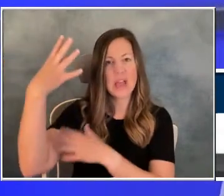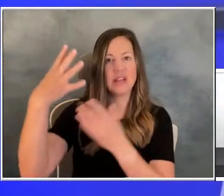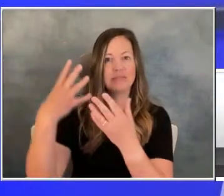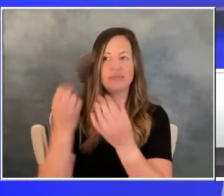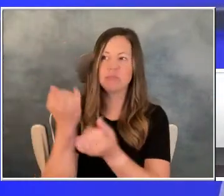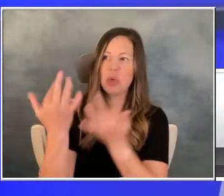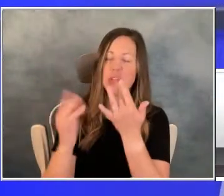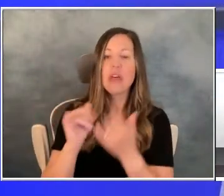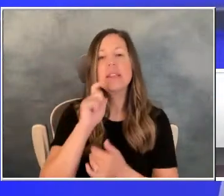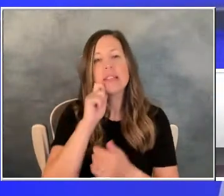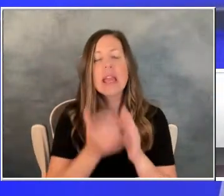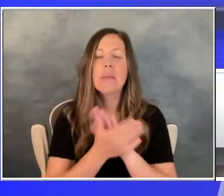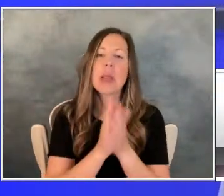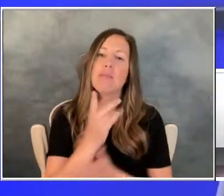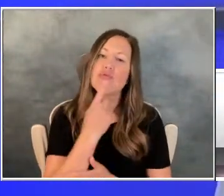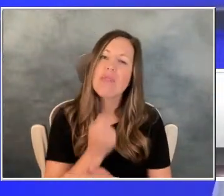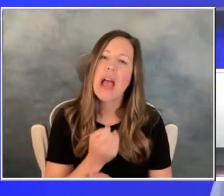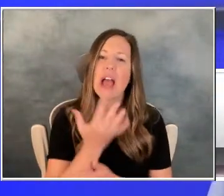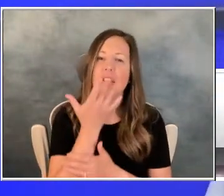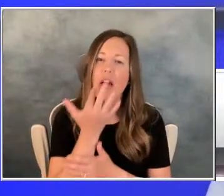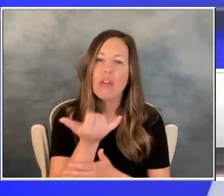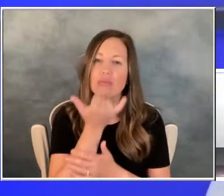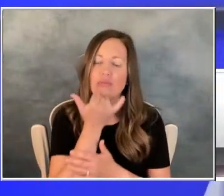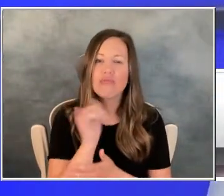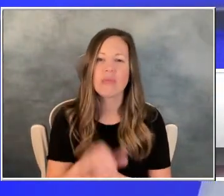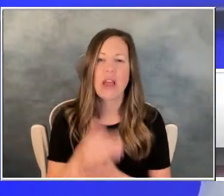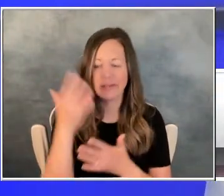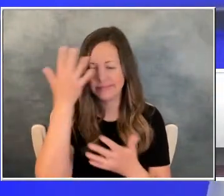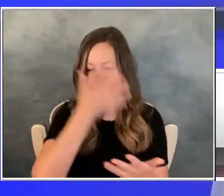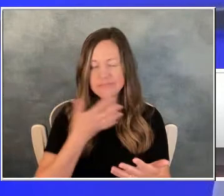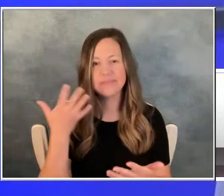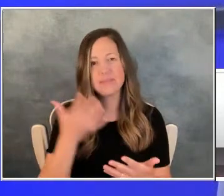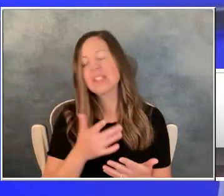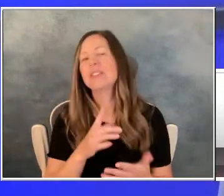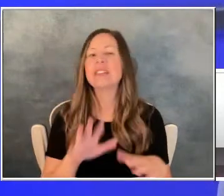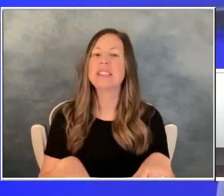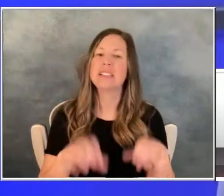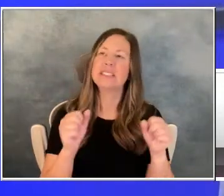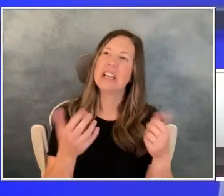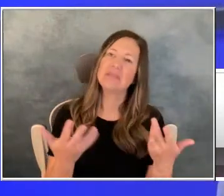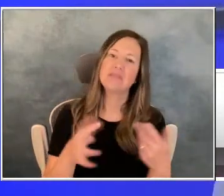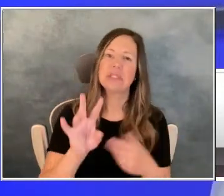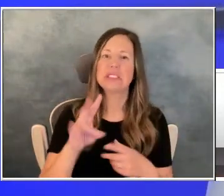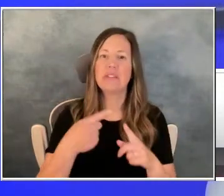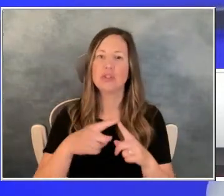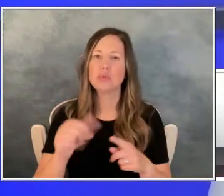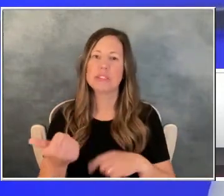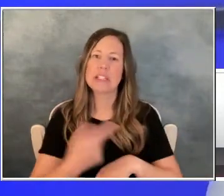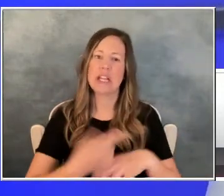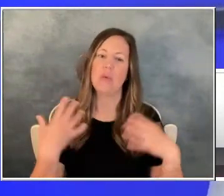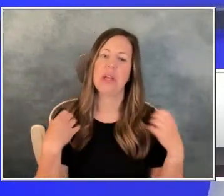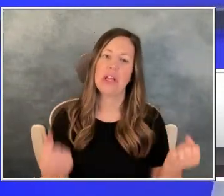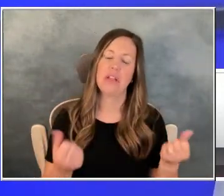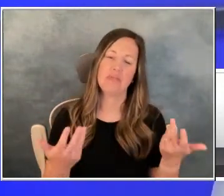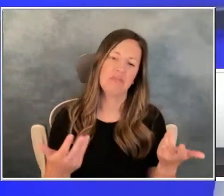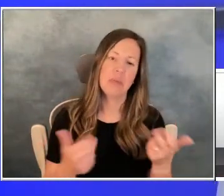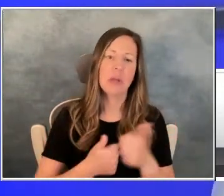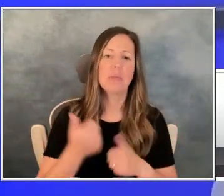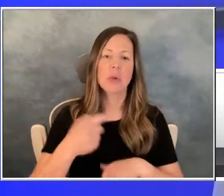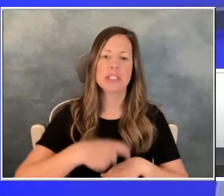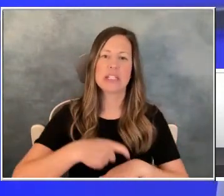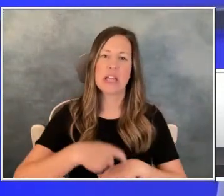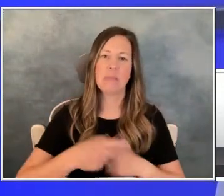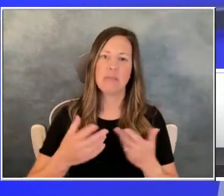red discoloration, and it takes about 7 to 10 days to heal. Most of the times, so there's no blistering,